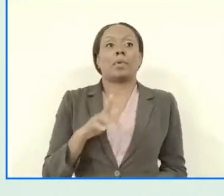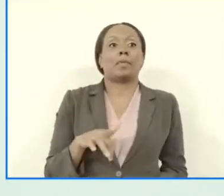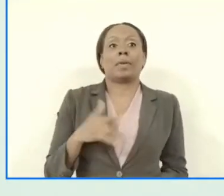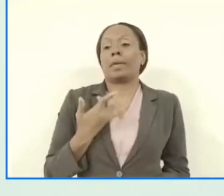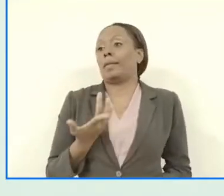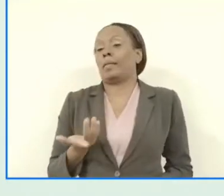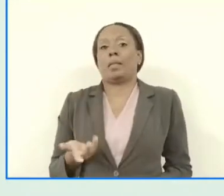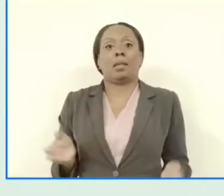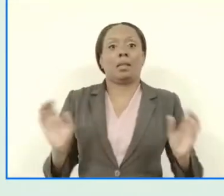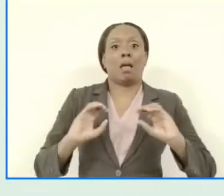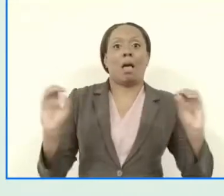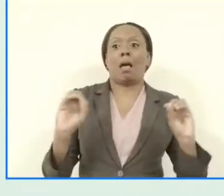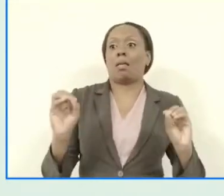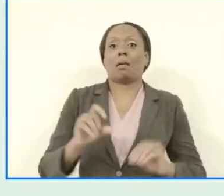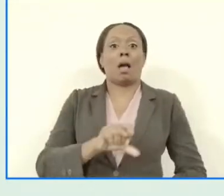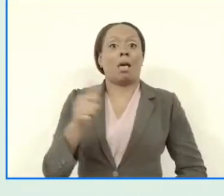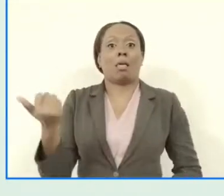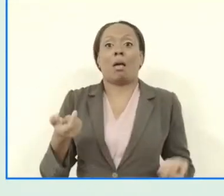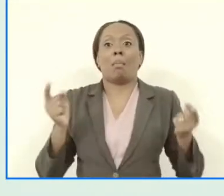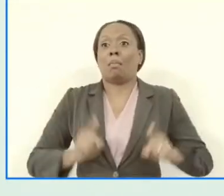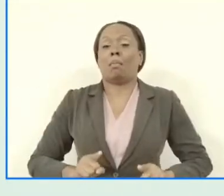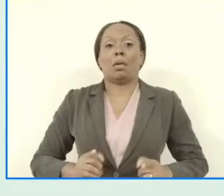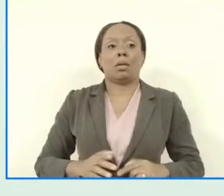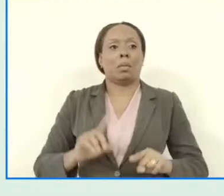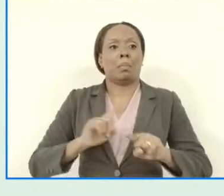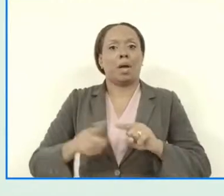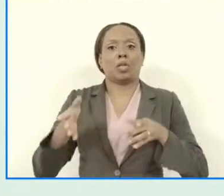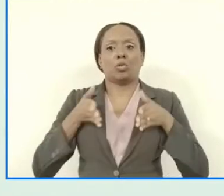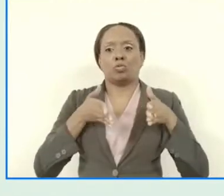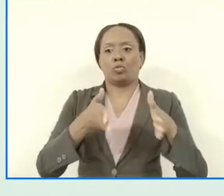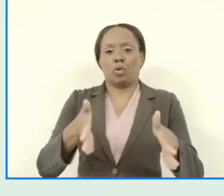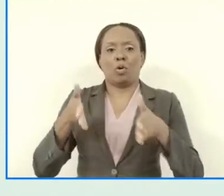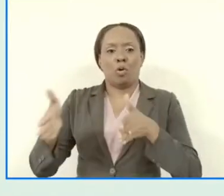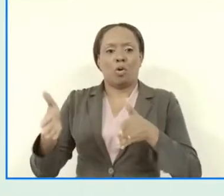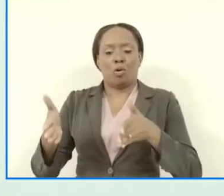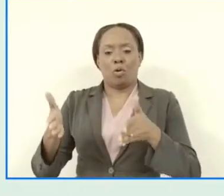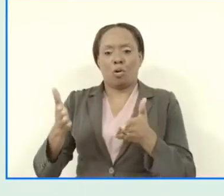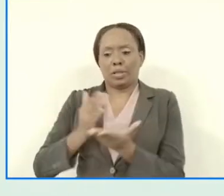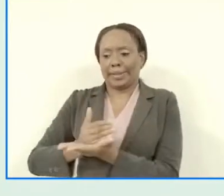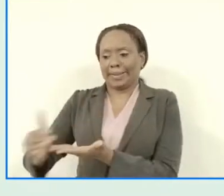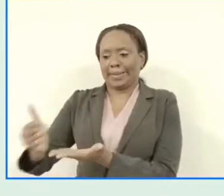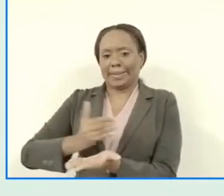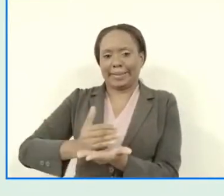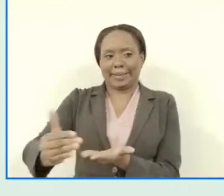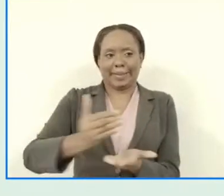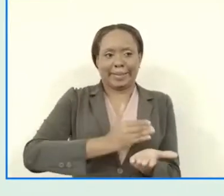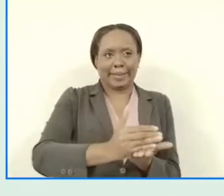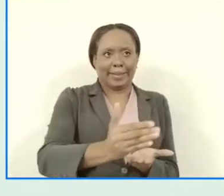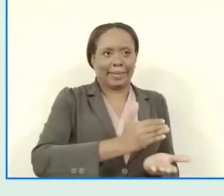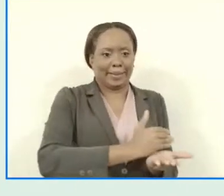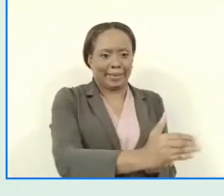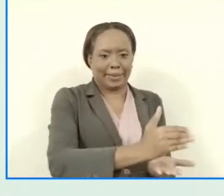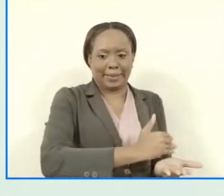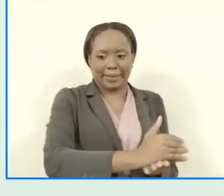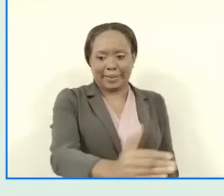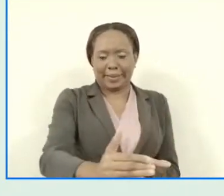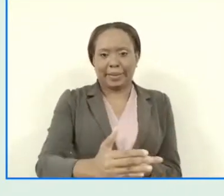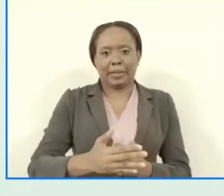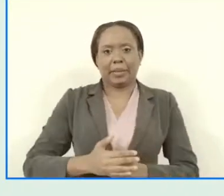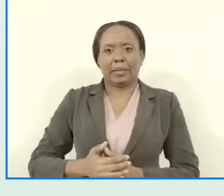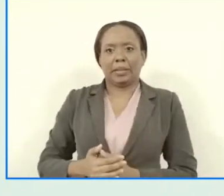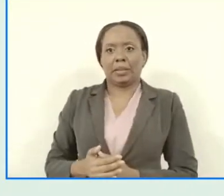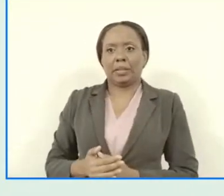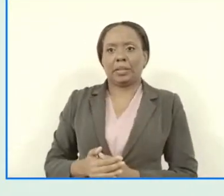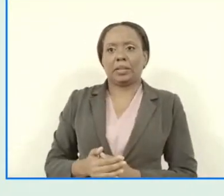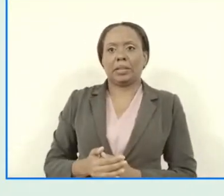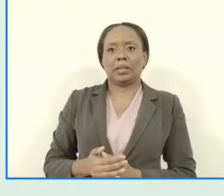But the fact that the roads have been cleared as quickly as they have been, the fact that persons have been taken out of collapsed